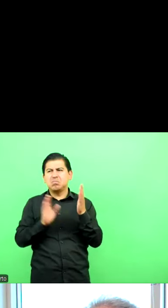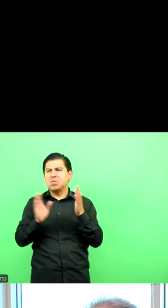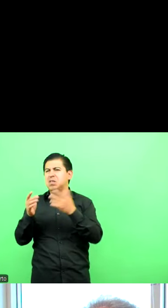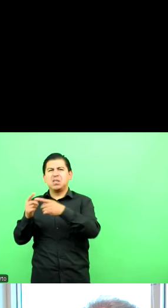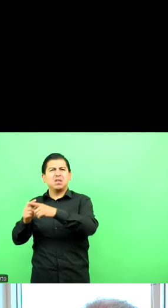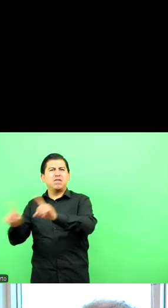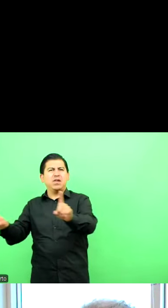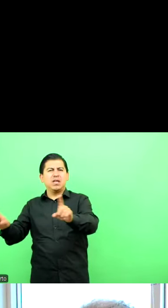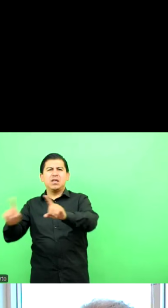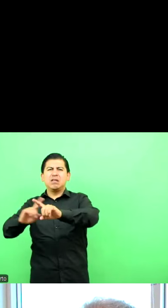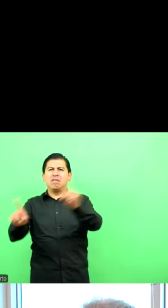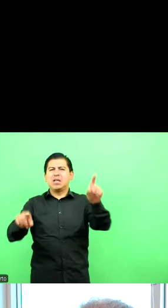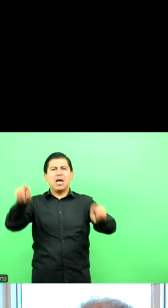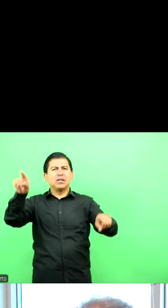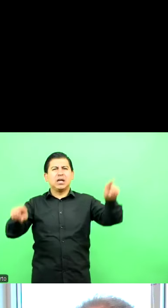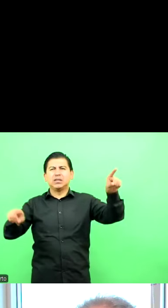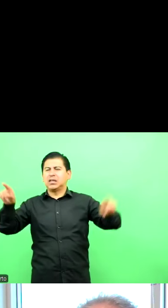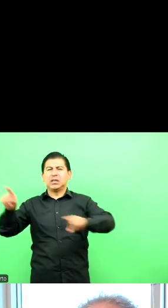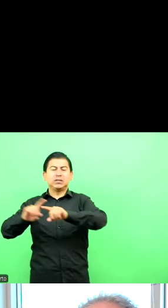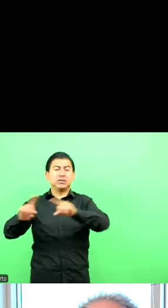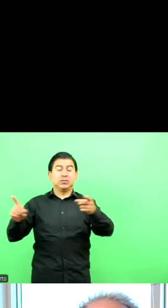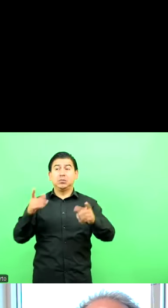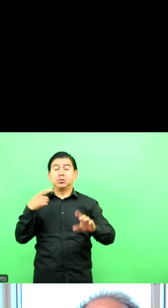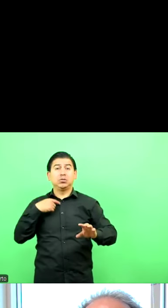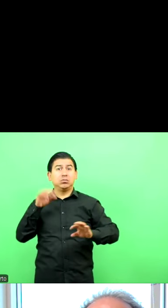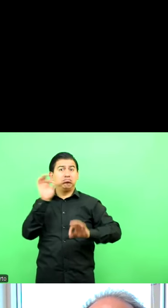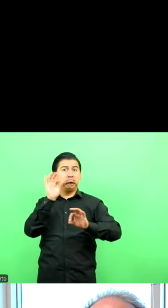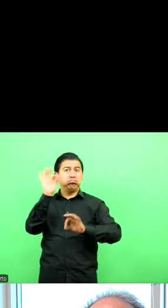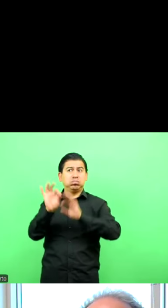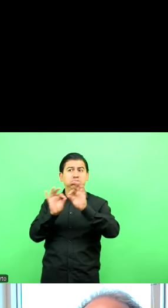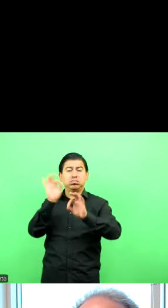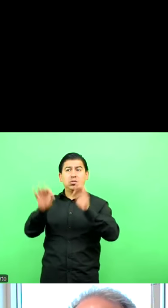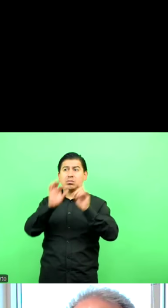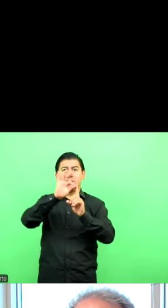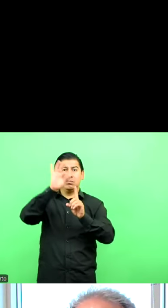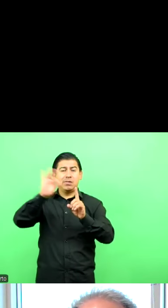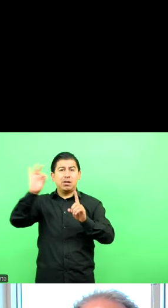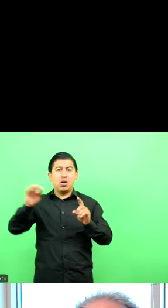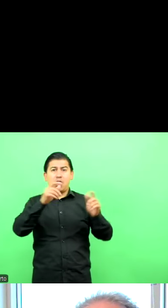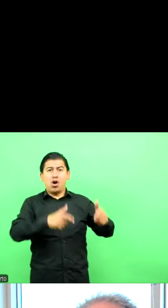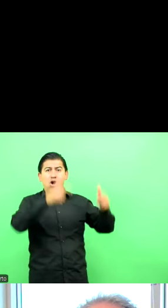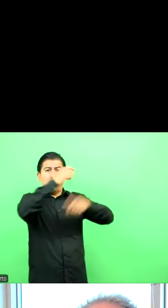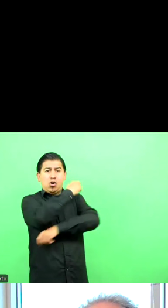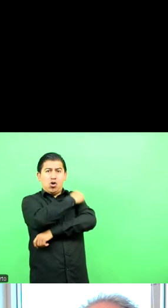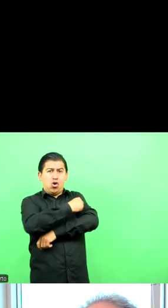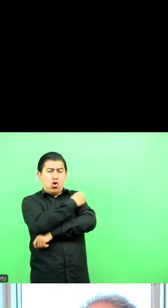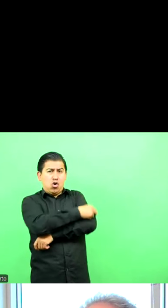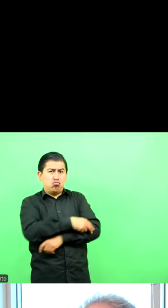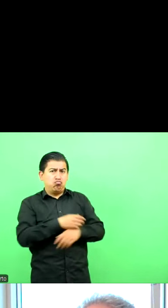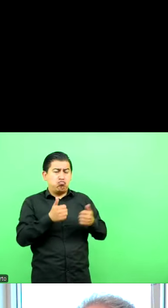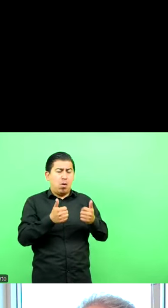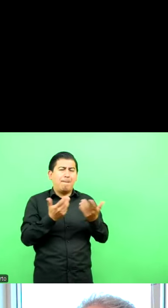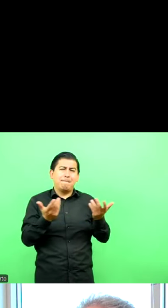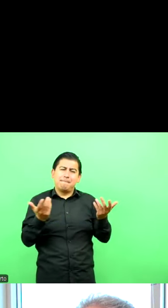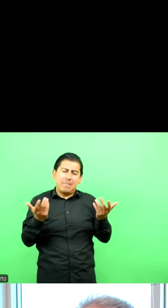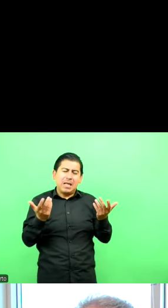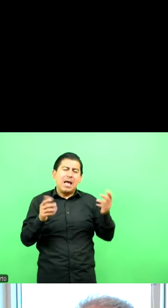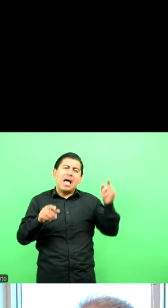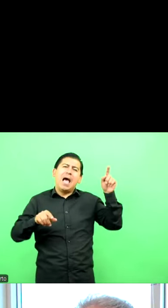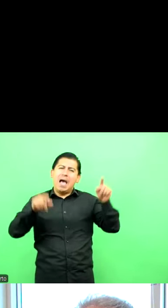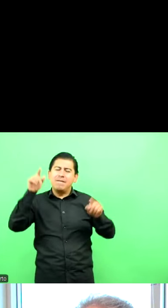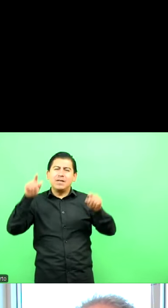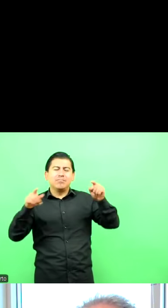the context of low and middle income countries. So the principle is definitely we need to strengthen the